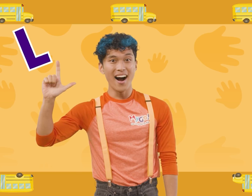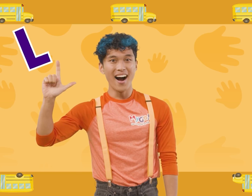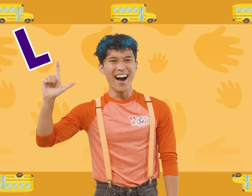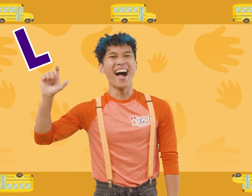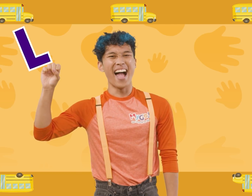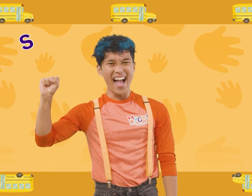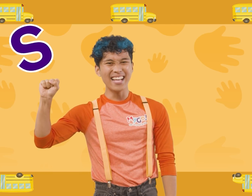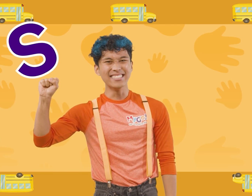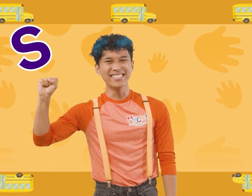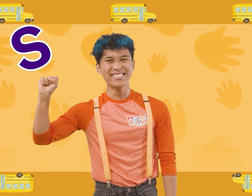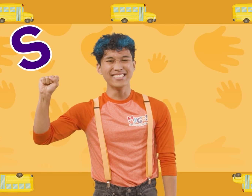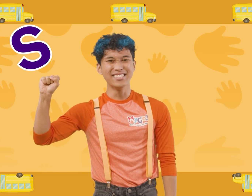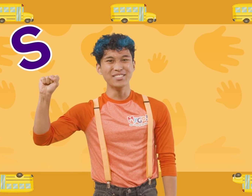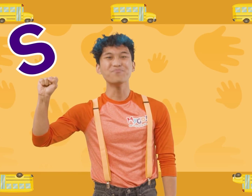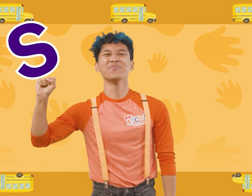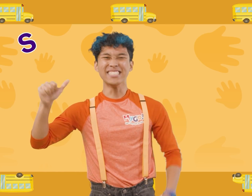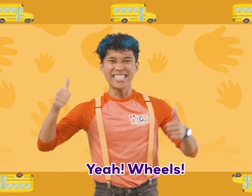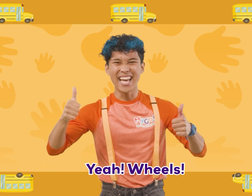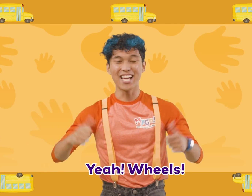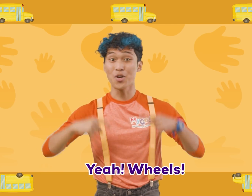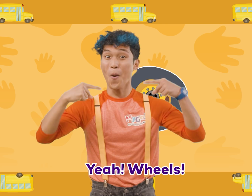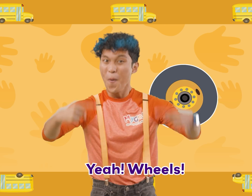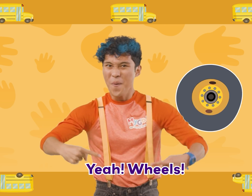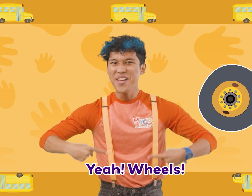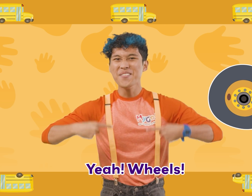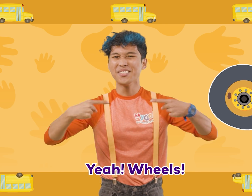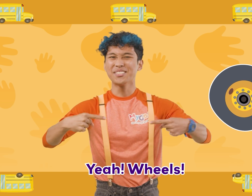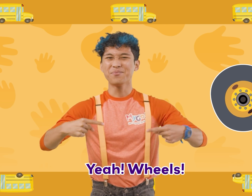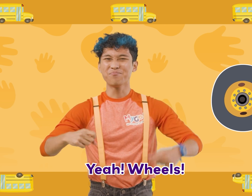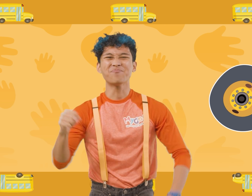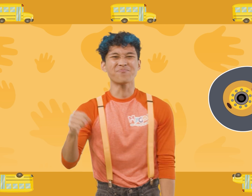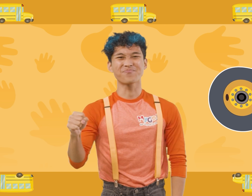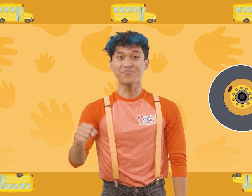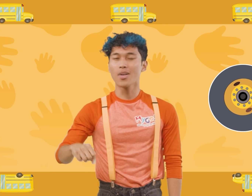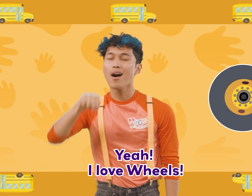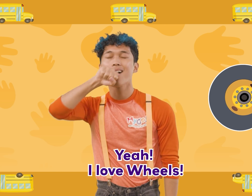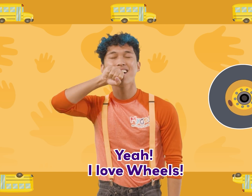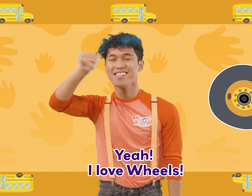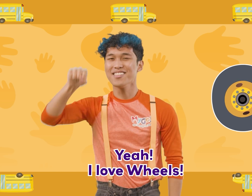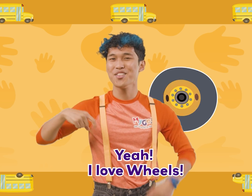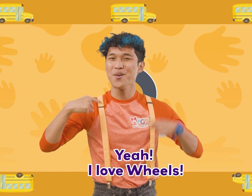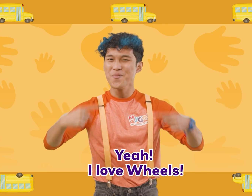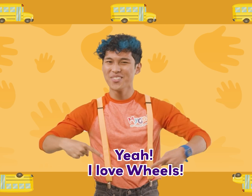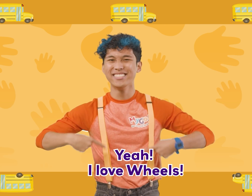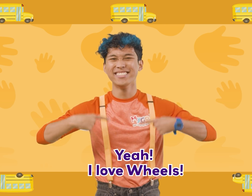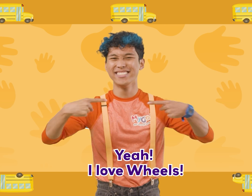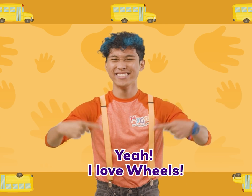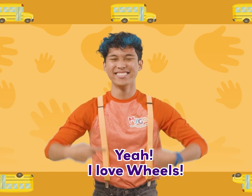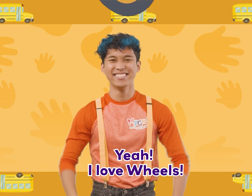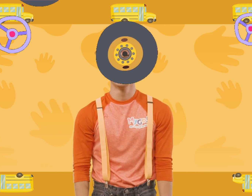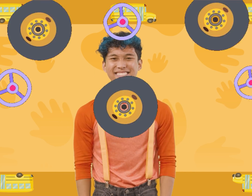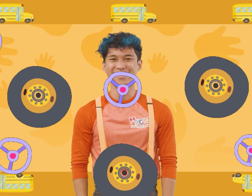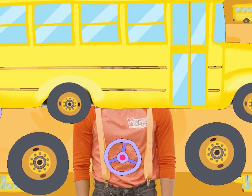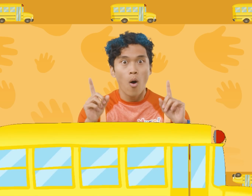L S. Yeah! Wheels! Yeah, I love